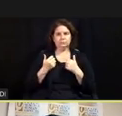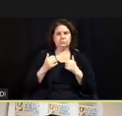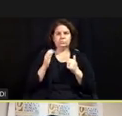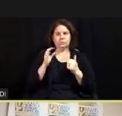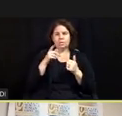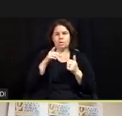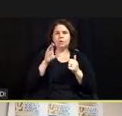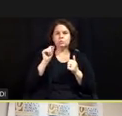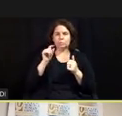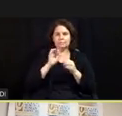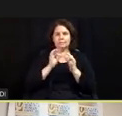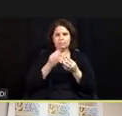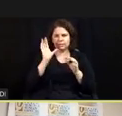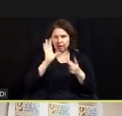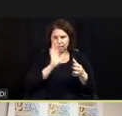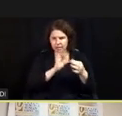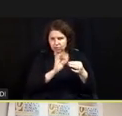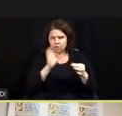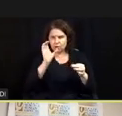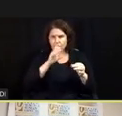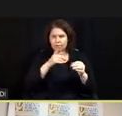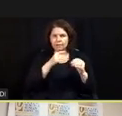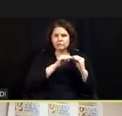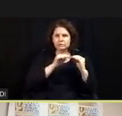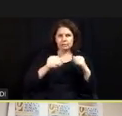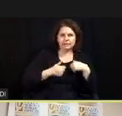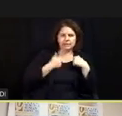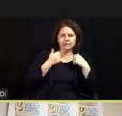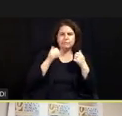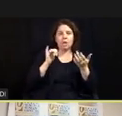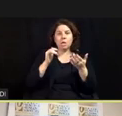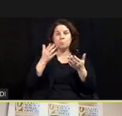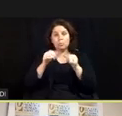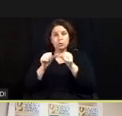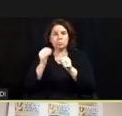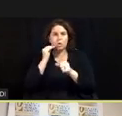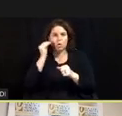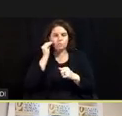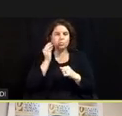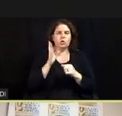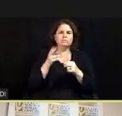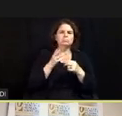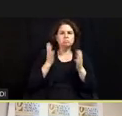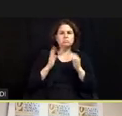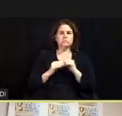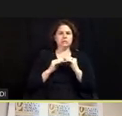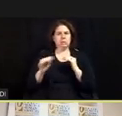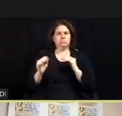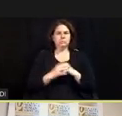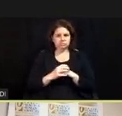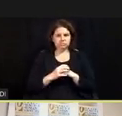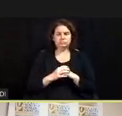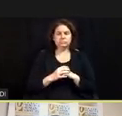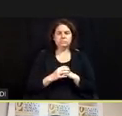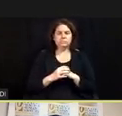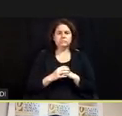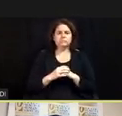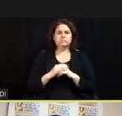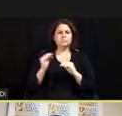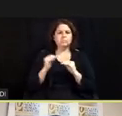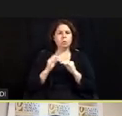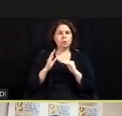the HSP program. And we continue to support over 70 individuals remaining and